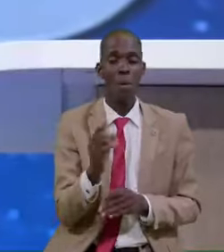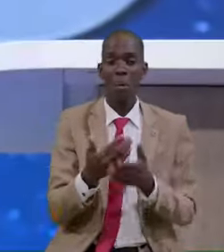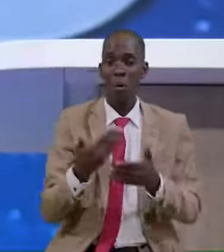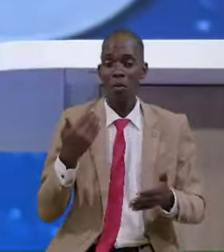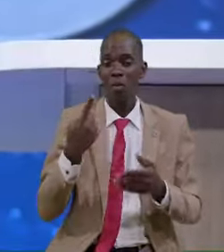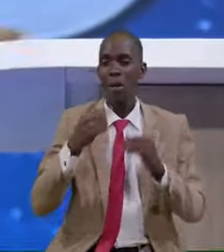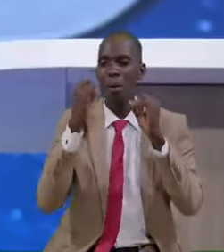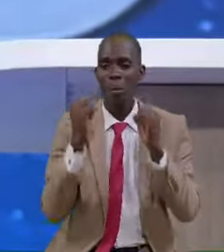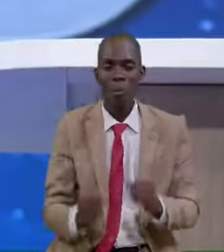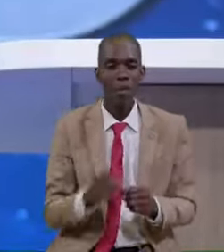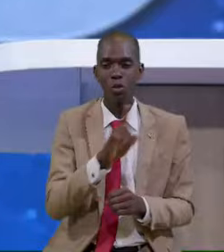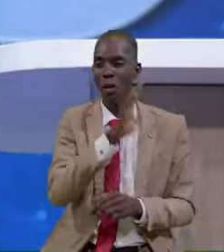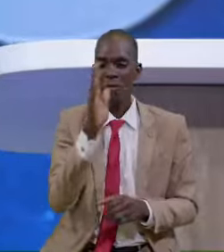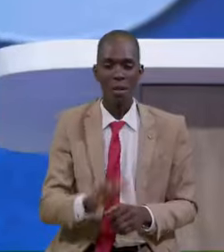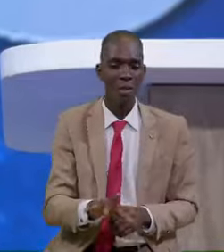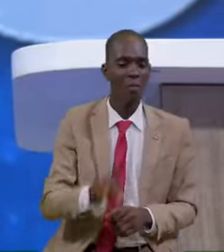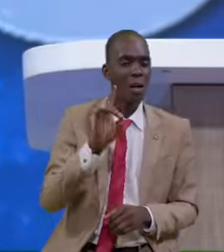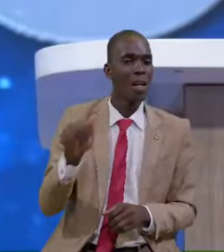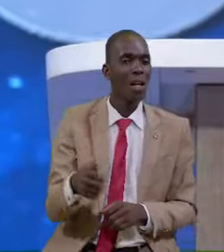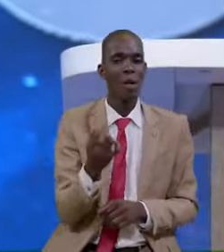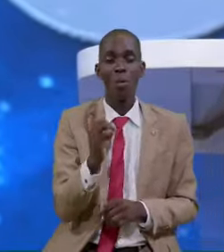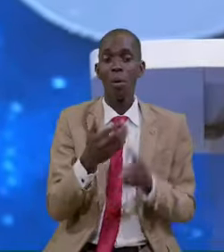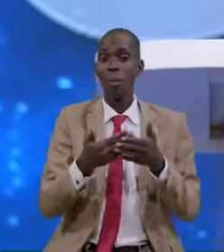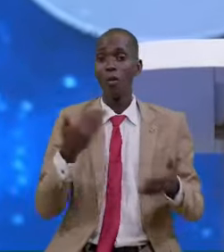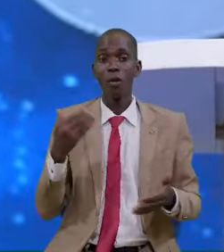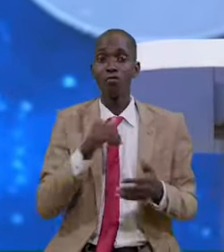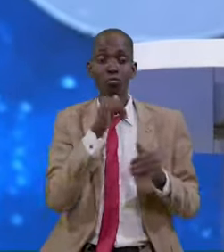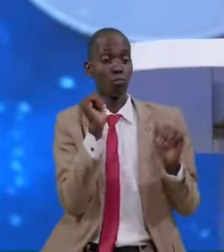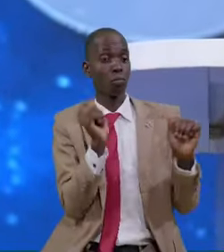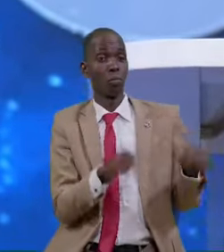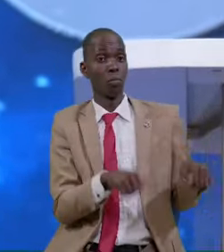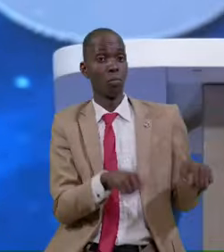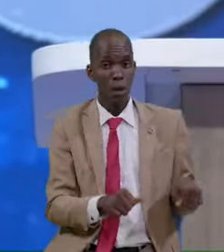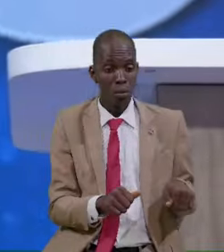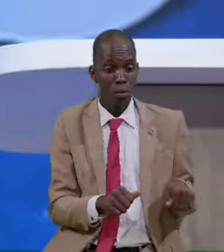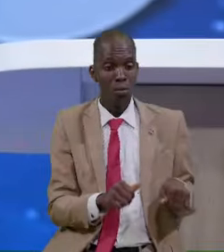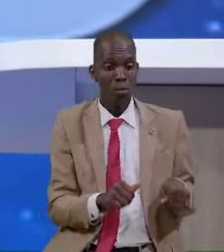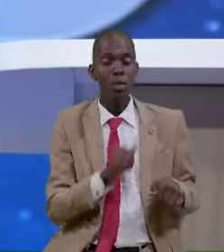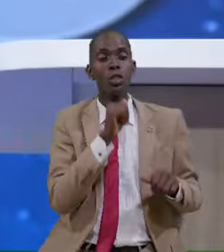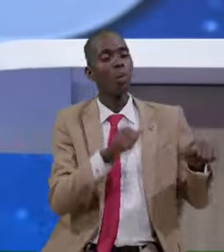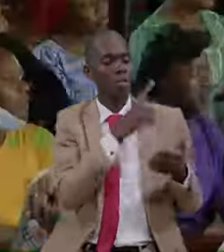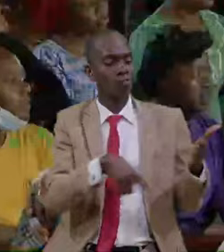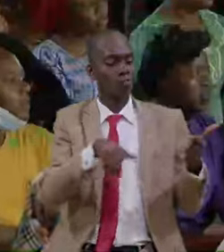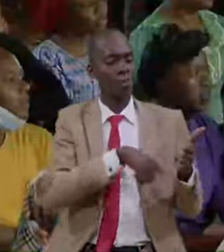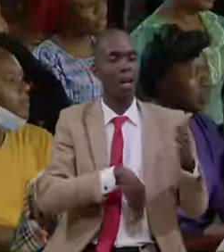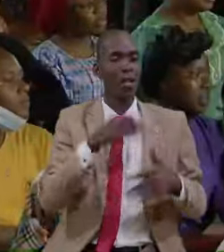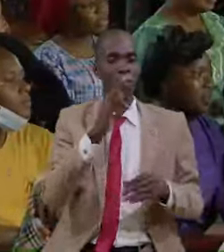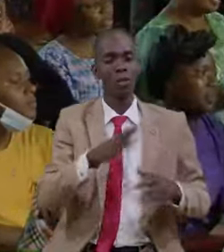power you've never found anywhere, impossible, impossible is cancelled from your dictionary.